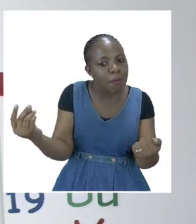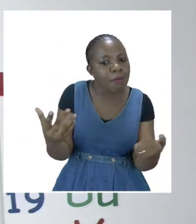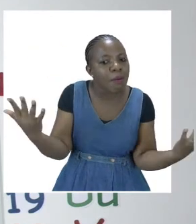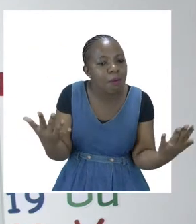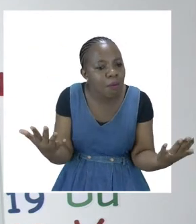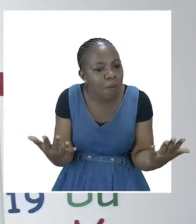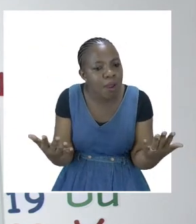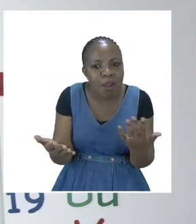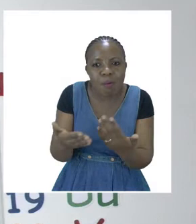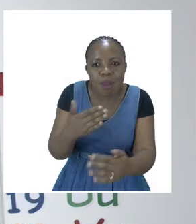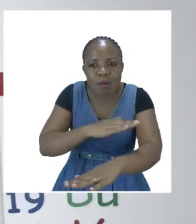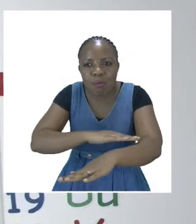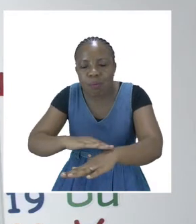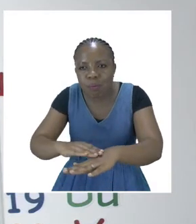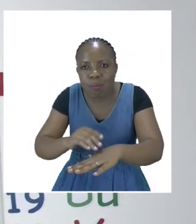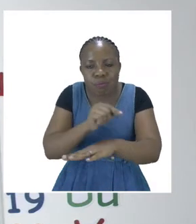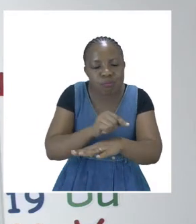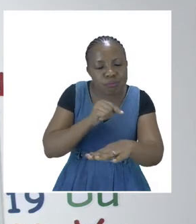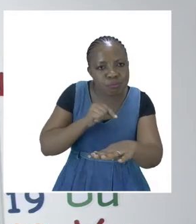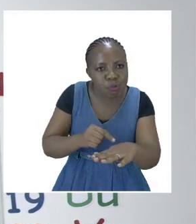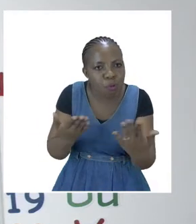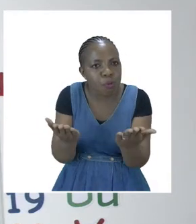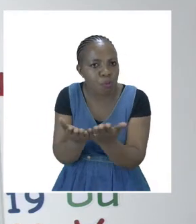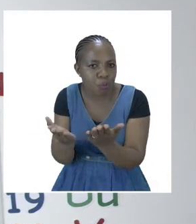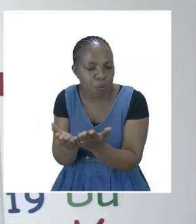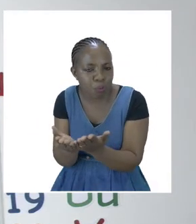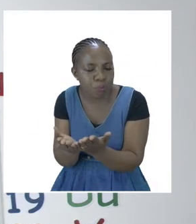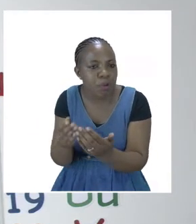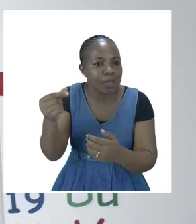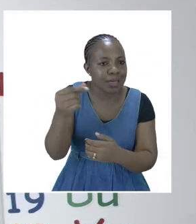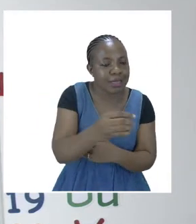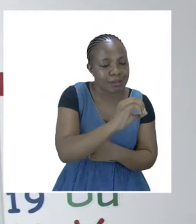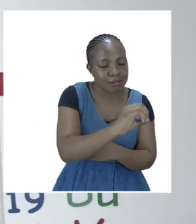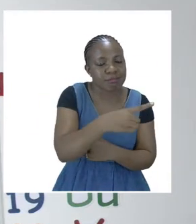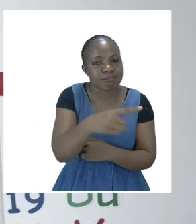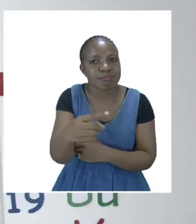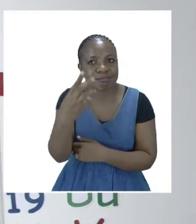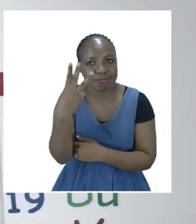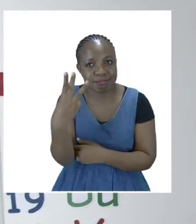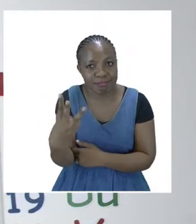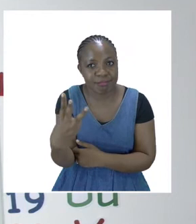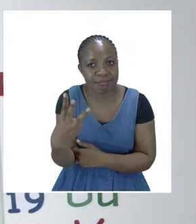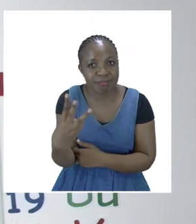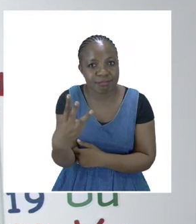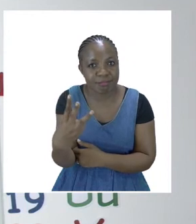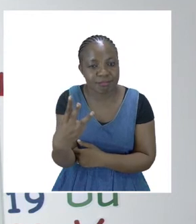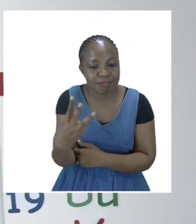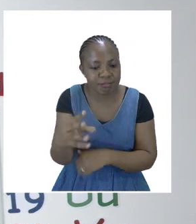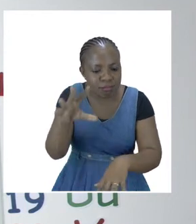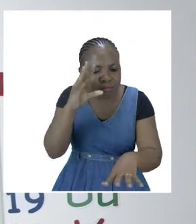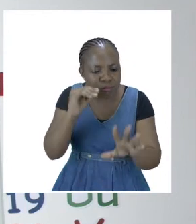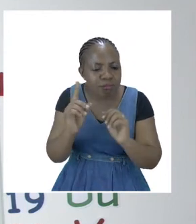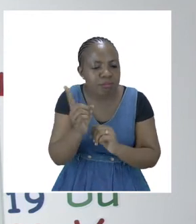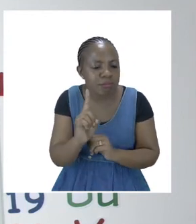to Thursday for pre-primary up until grade 3. The lessons are for listening